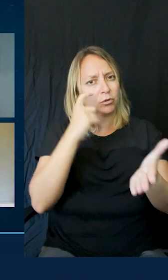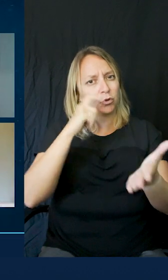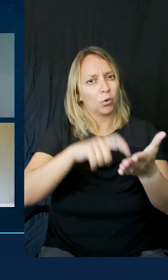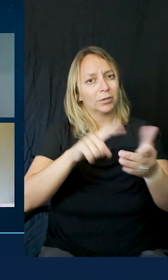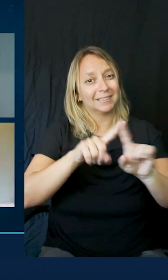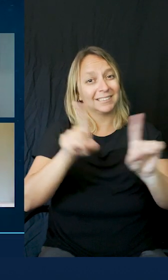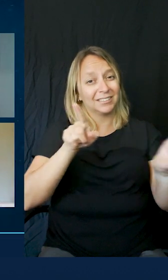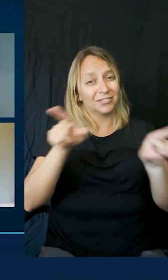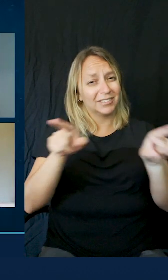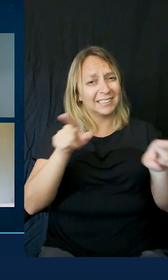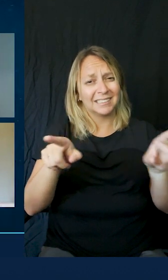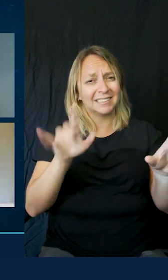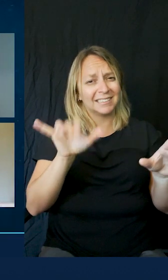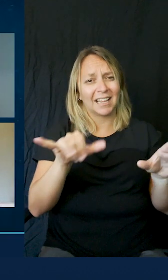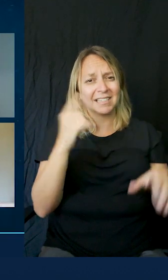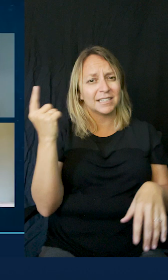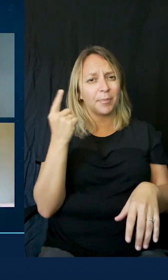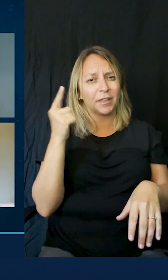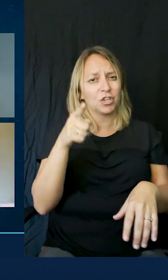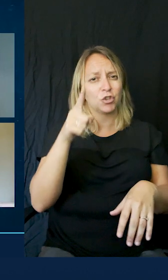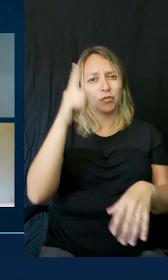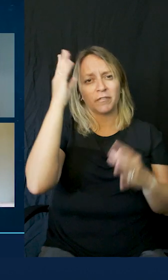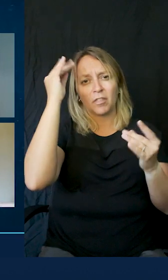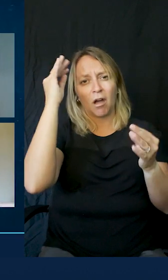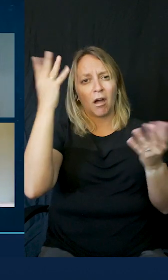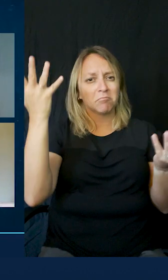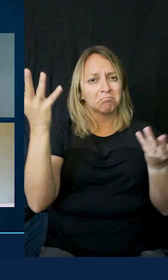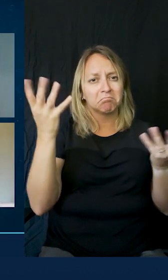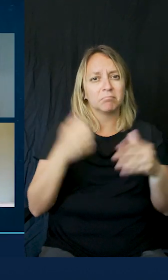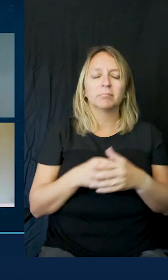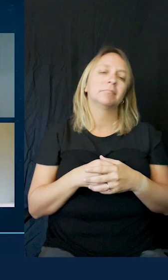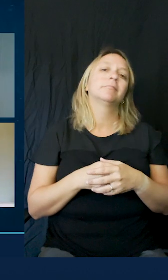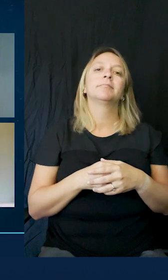Is that something that you all have thought about at all?